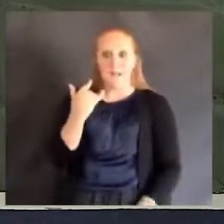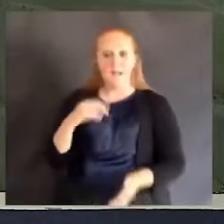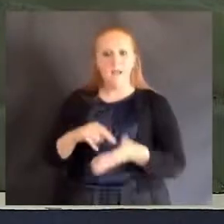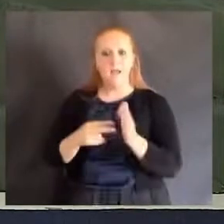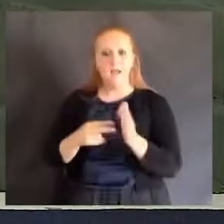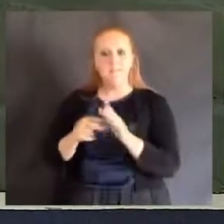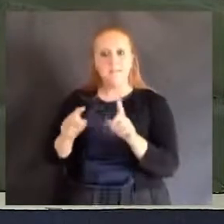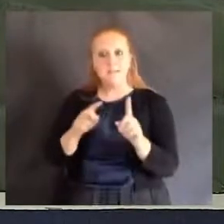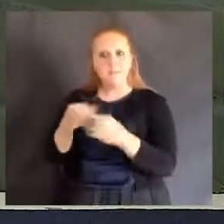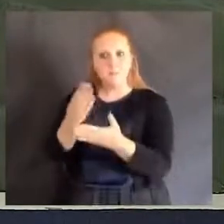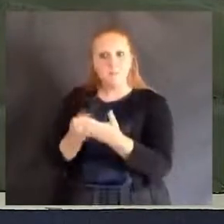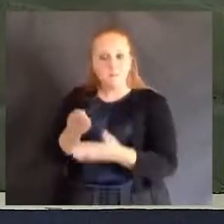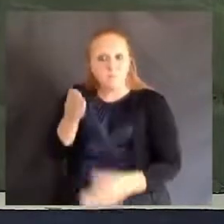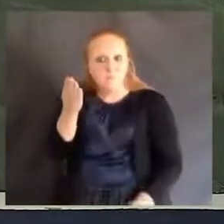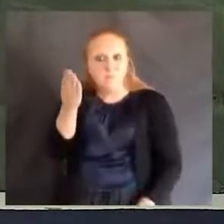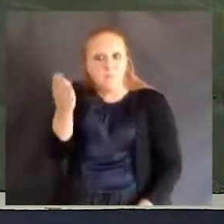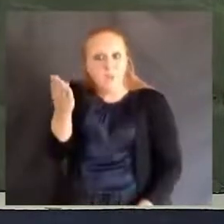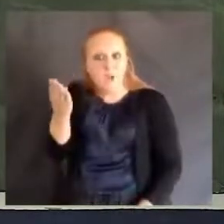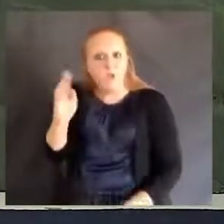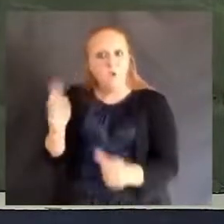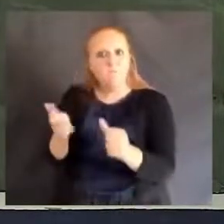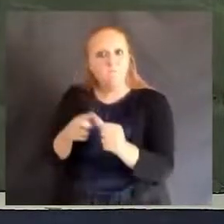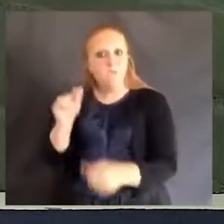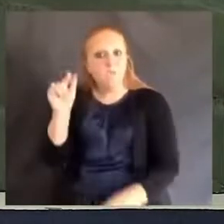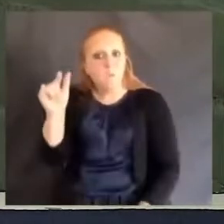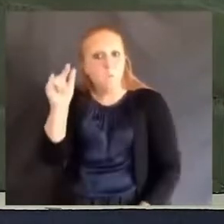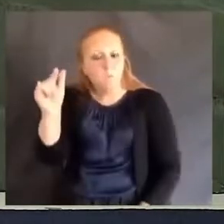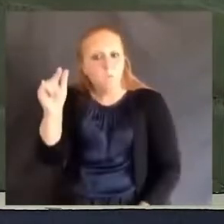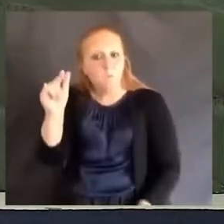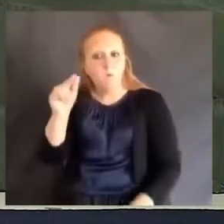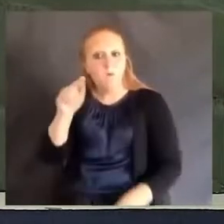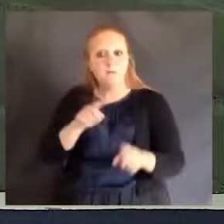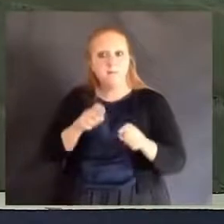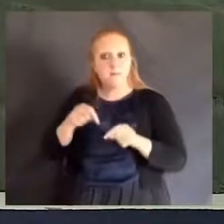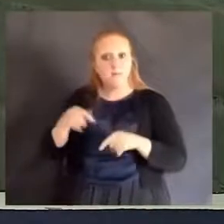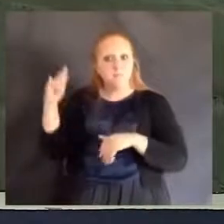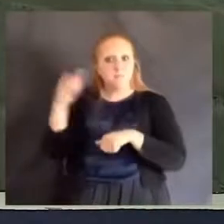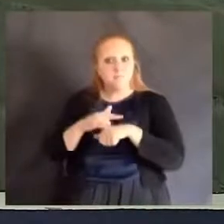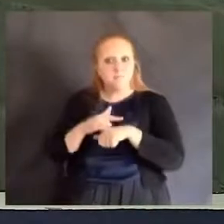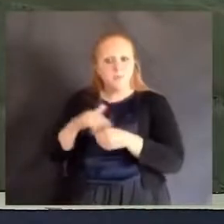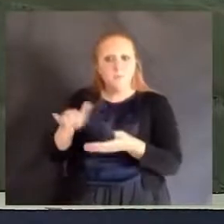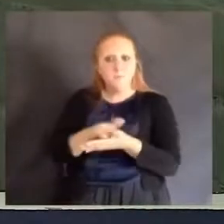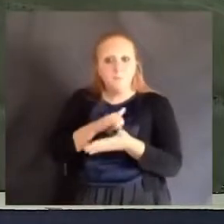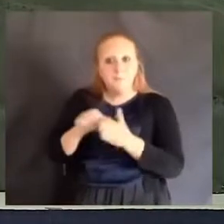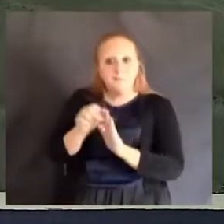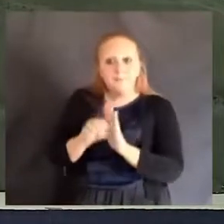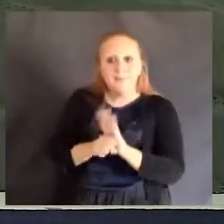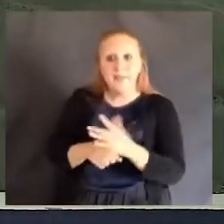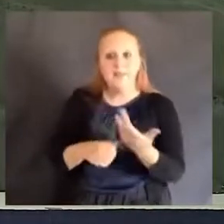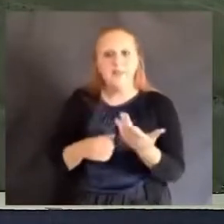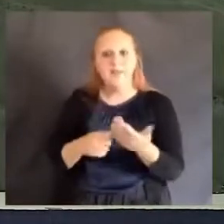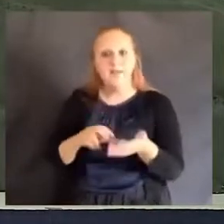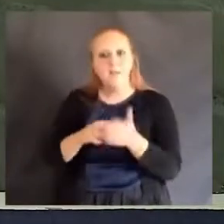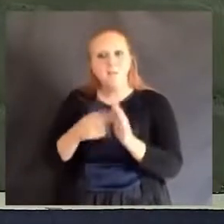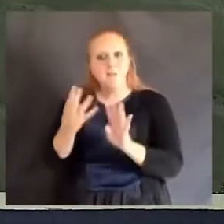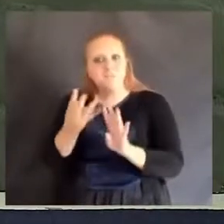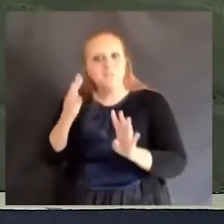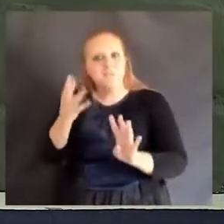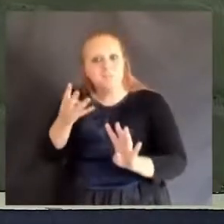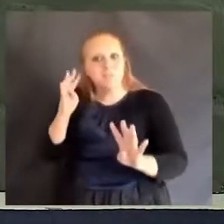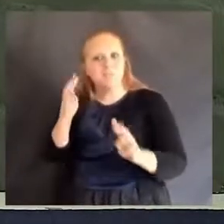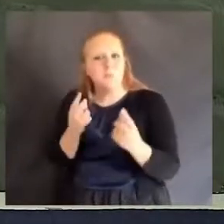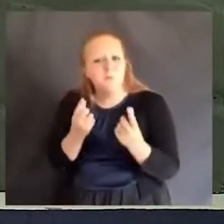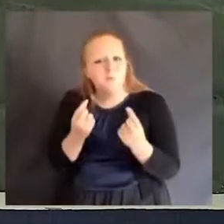the line? I mean, it's all... So, but Melissa's point is right. You know, we